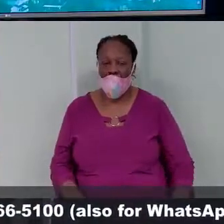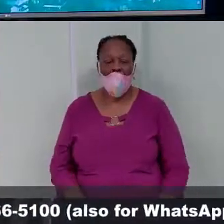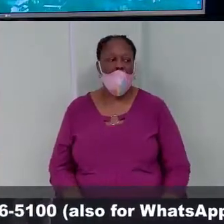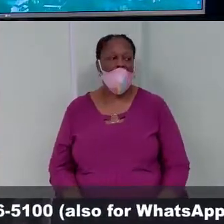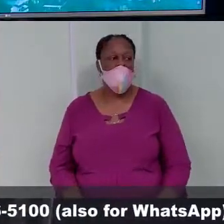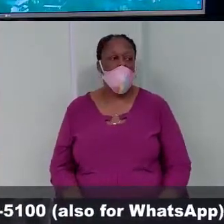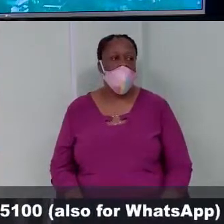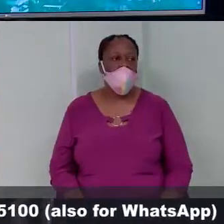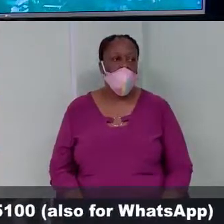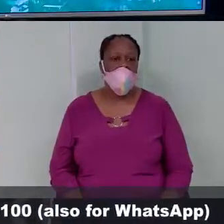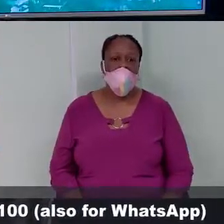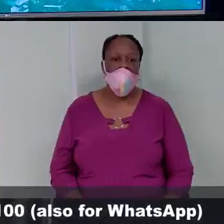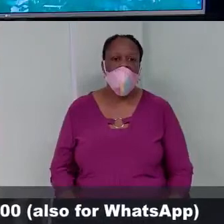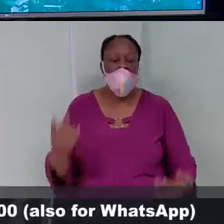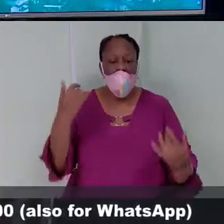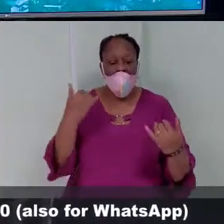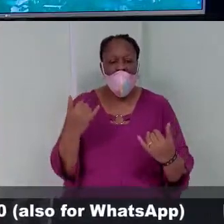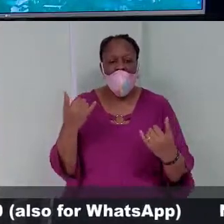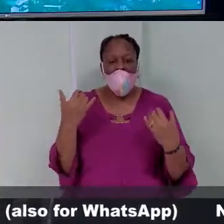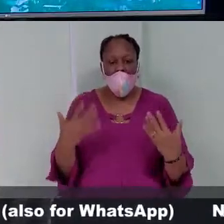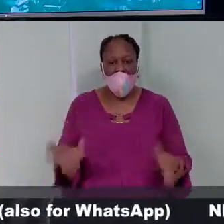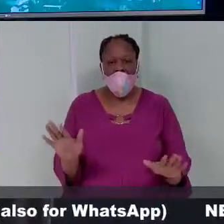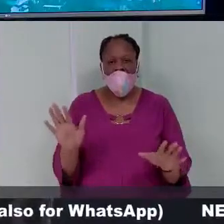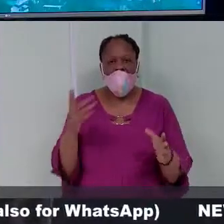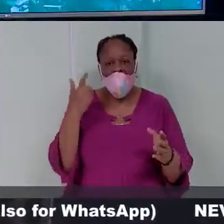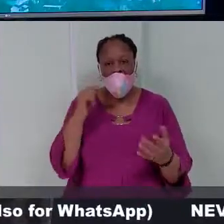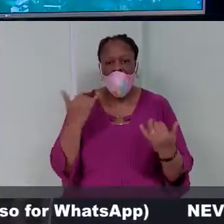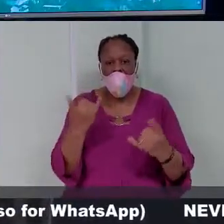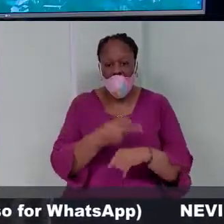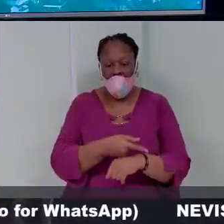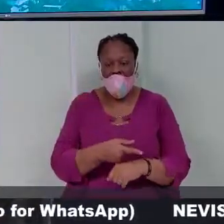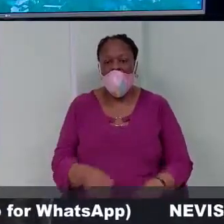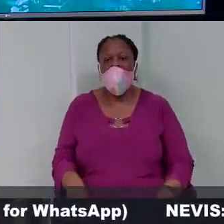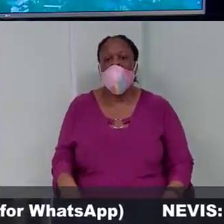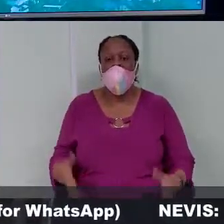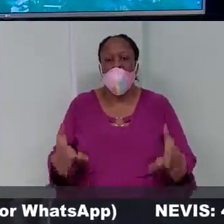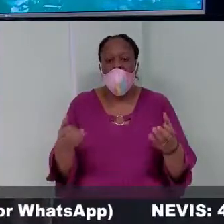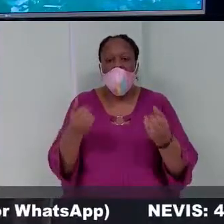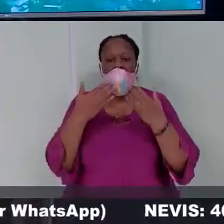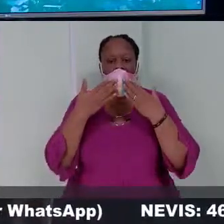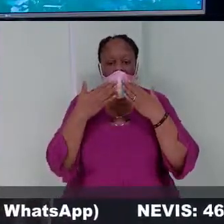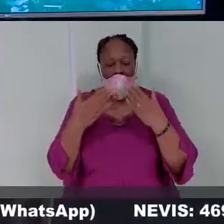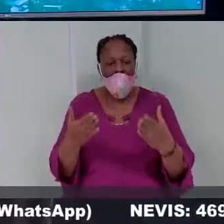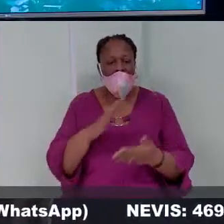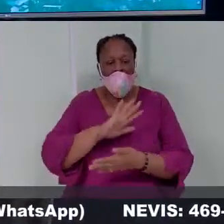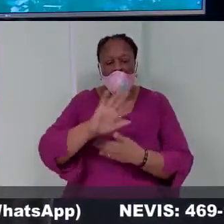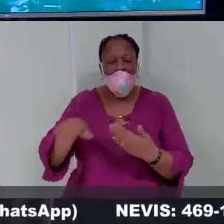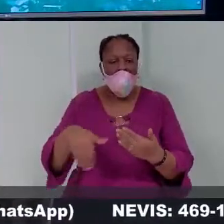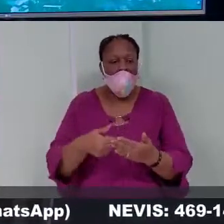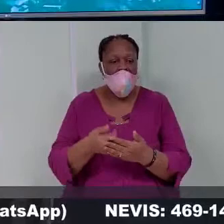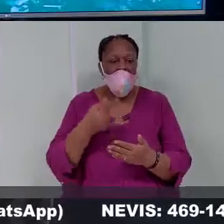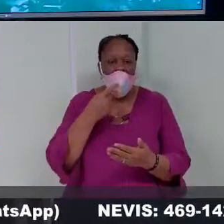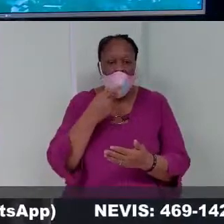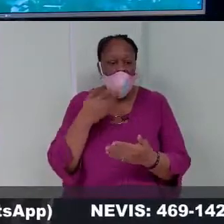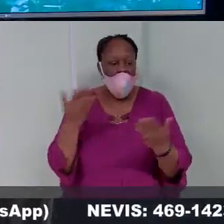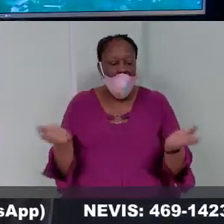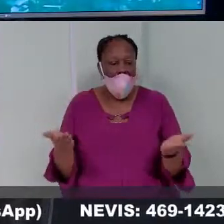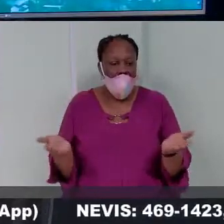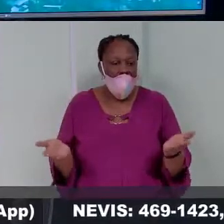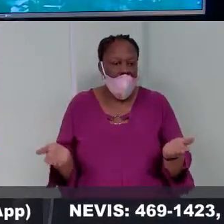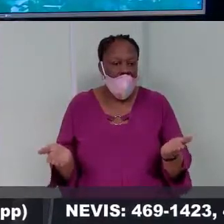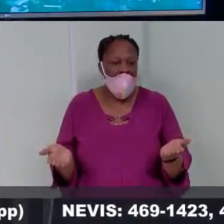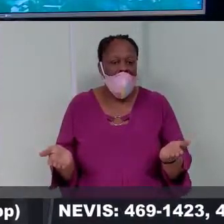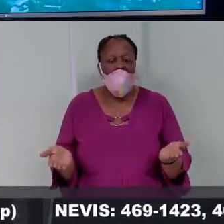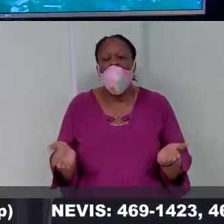press briefing for today. I want to thank all of the persons who